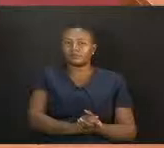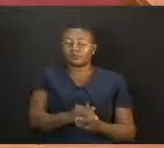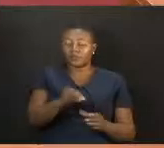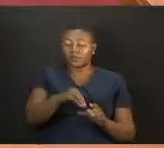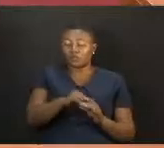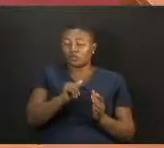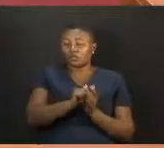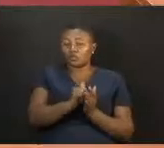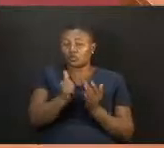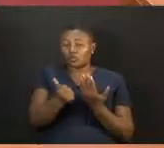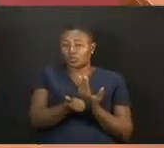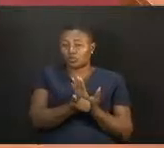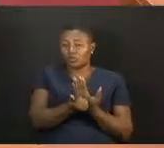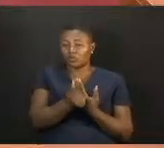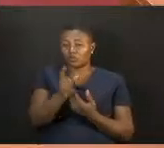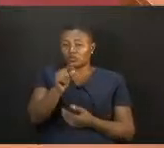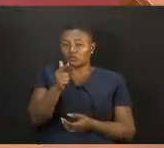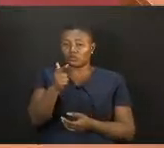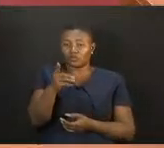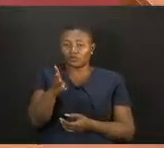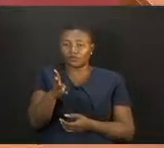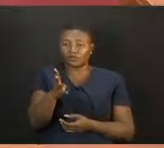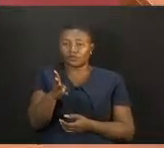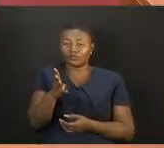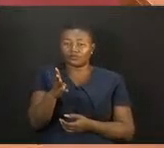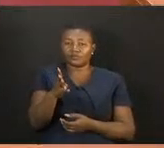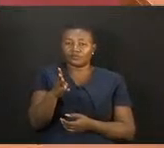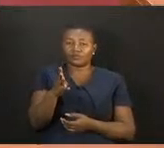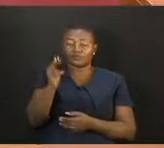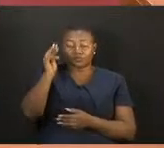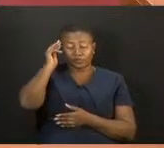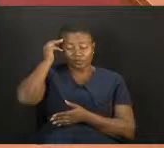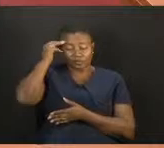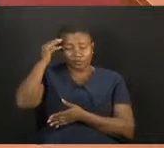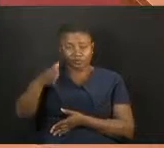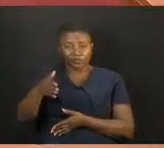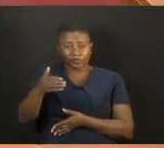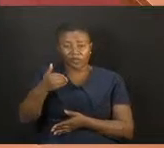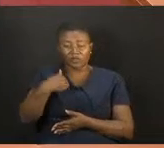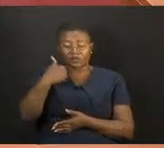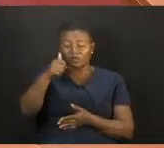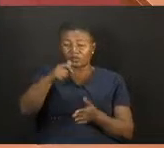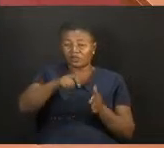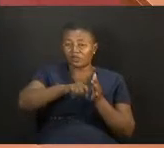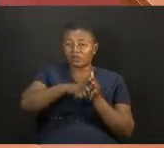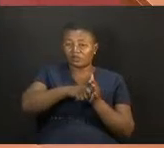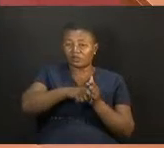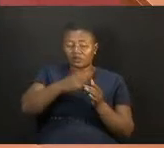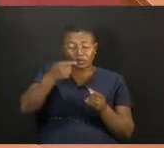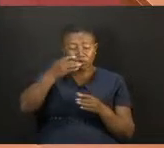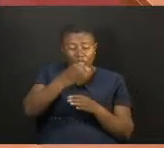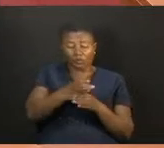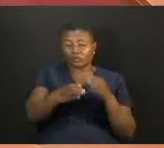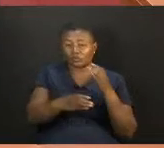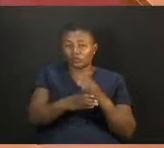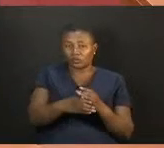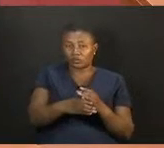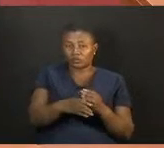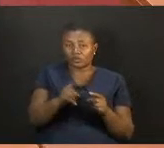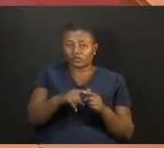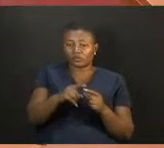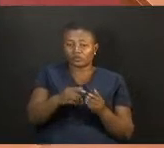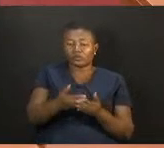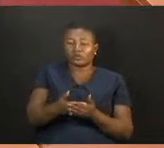August 2024, the ministry entered into a 10-key contract, that is to say, to procure,